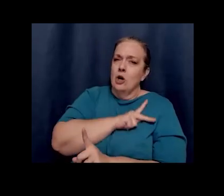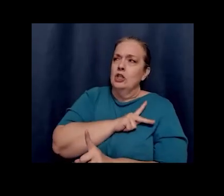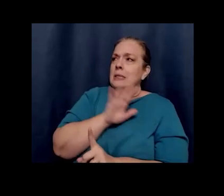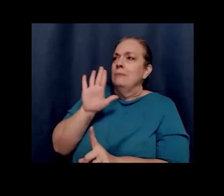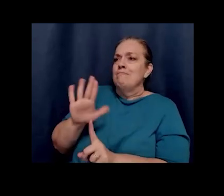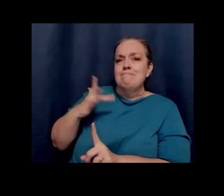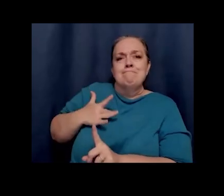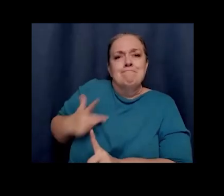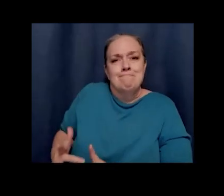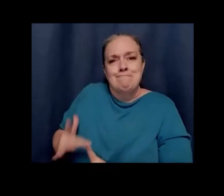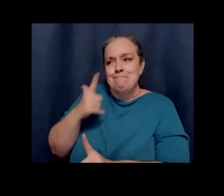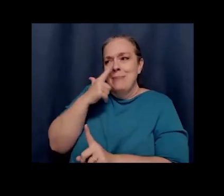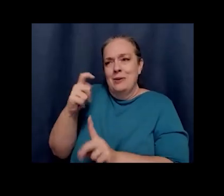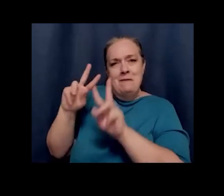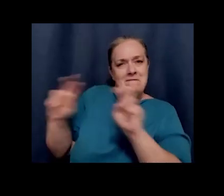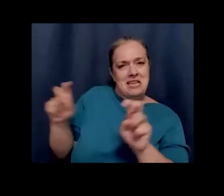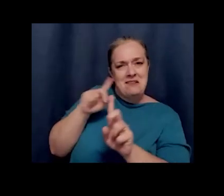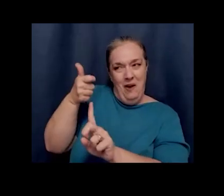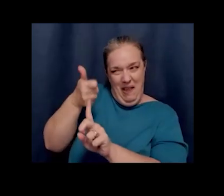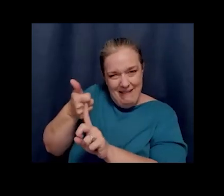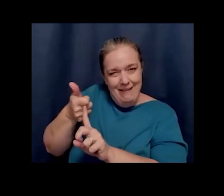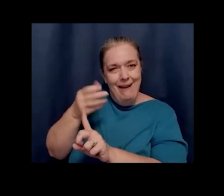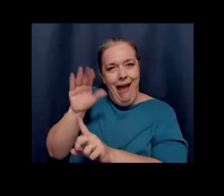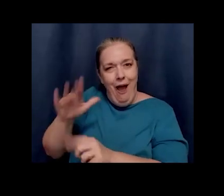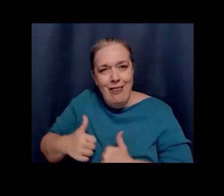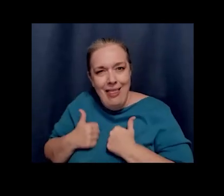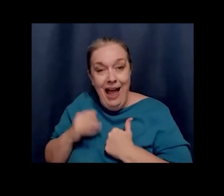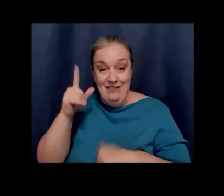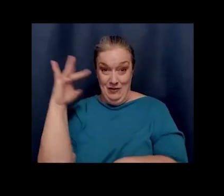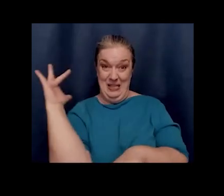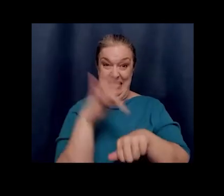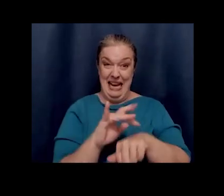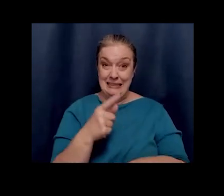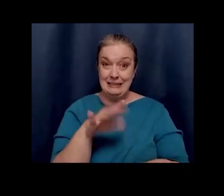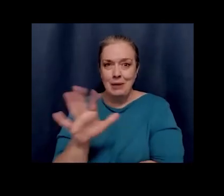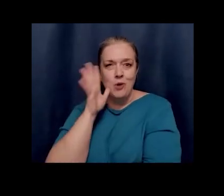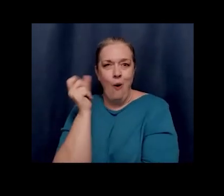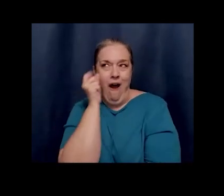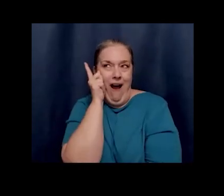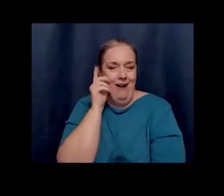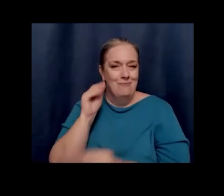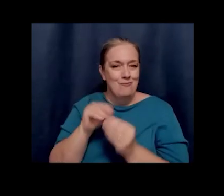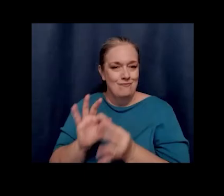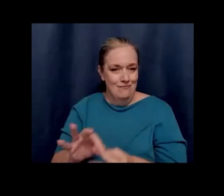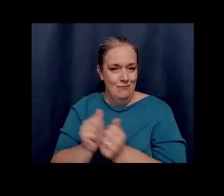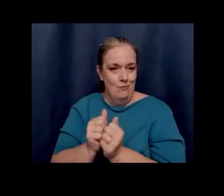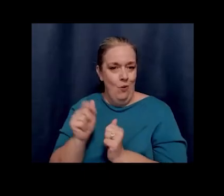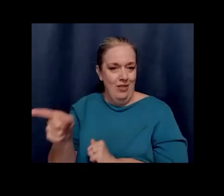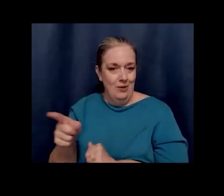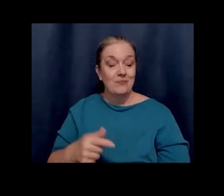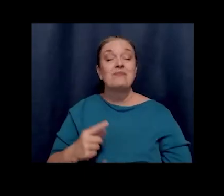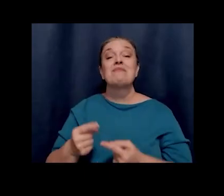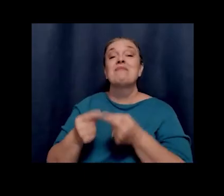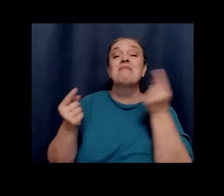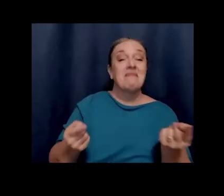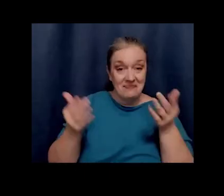and interesting things about an artist in their life that you get to learn when you go to these spaces. As a comparison is Grant